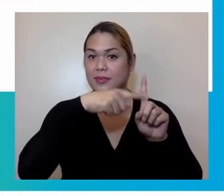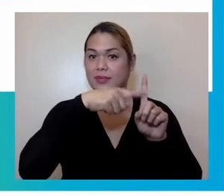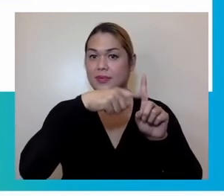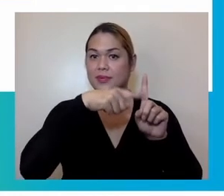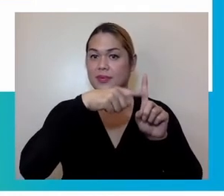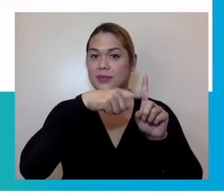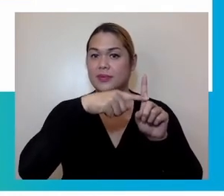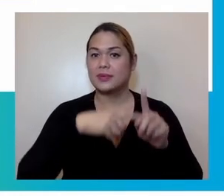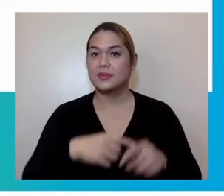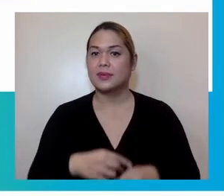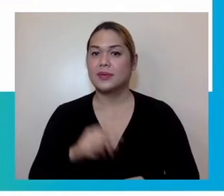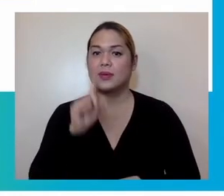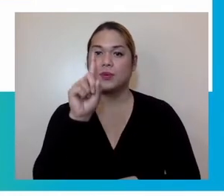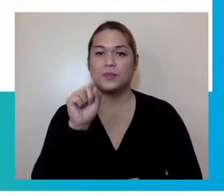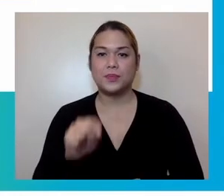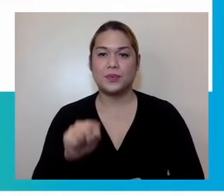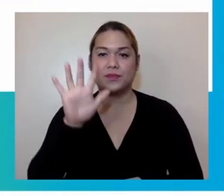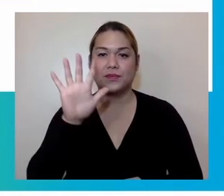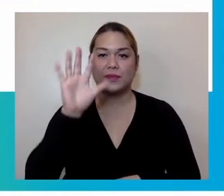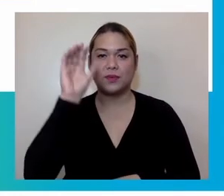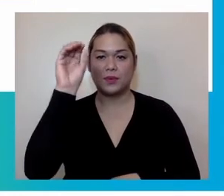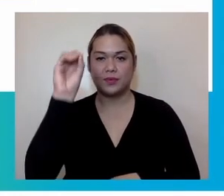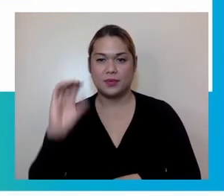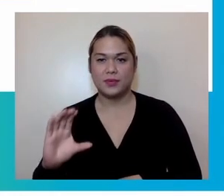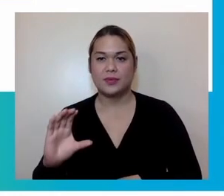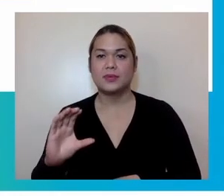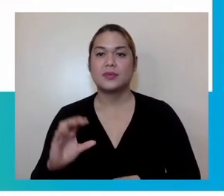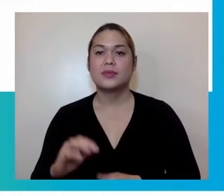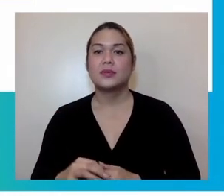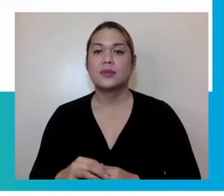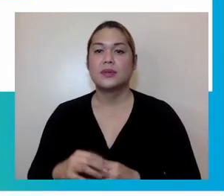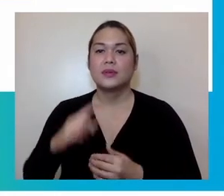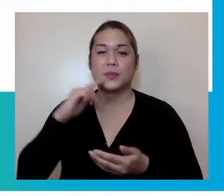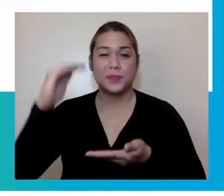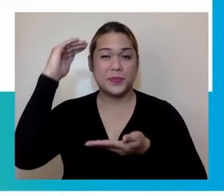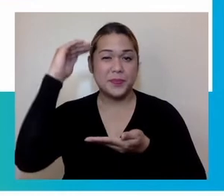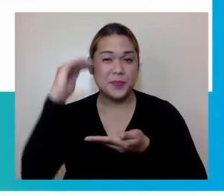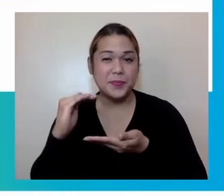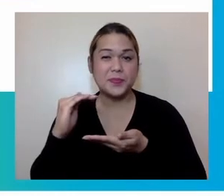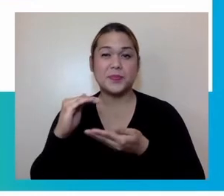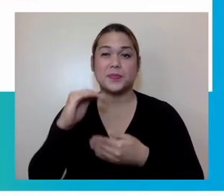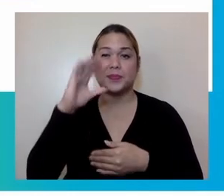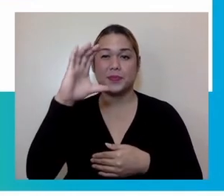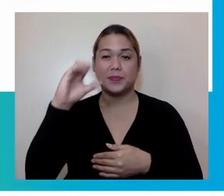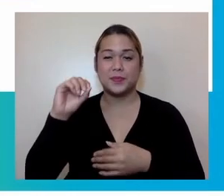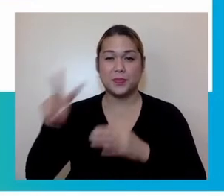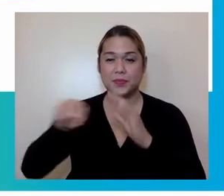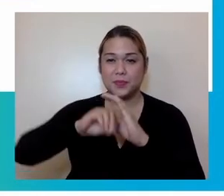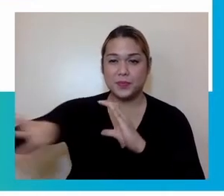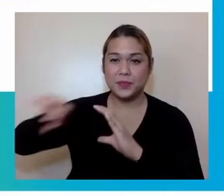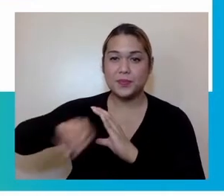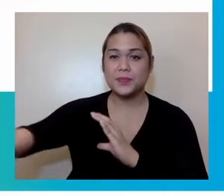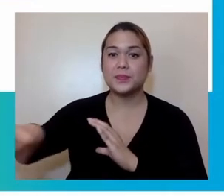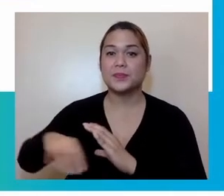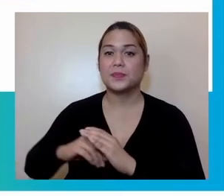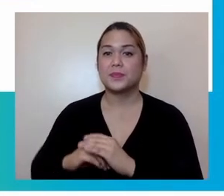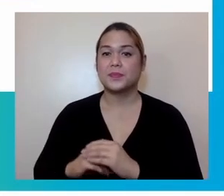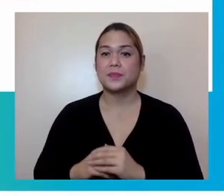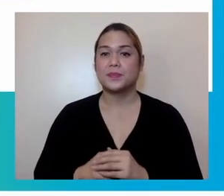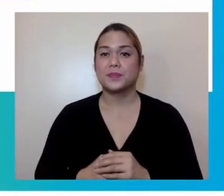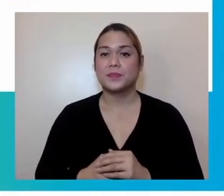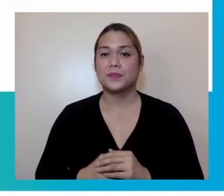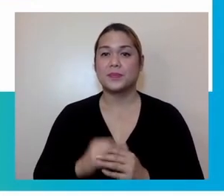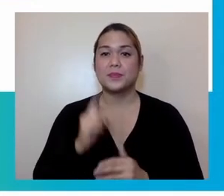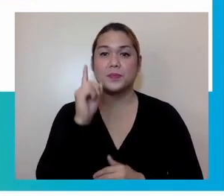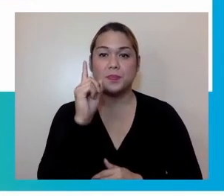low carbon development path. However, for us, low carbon development path is not